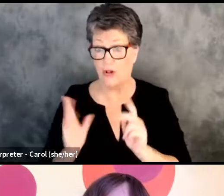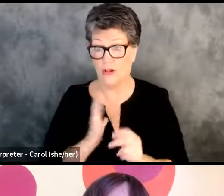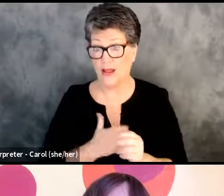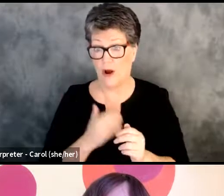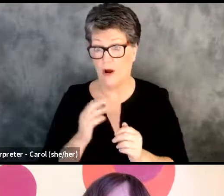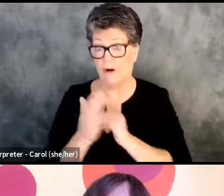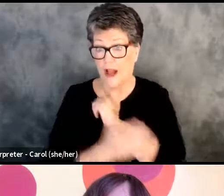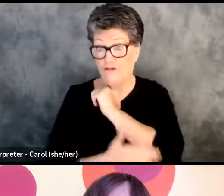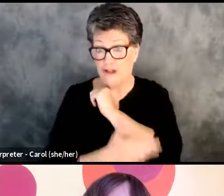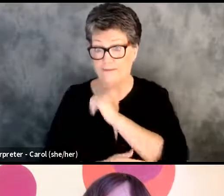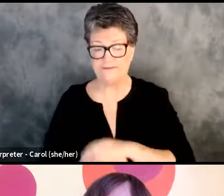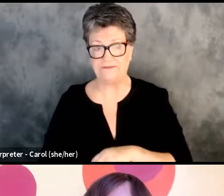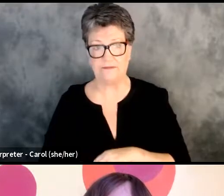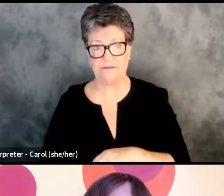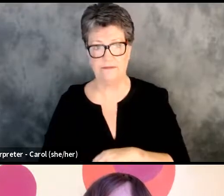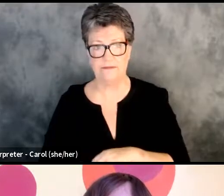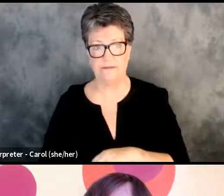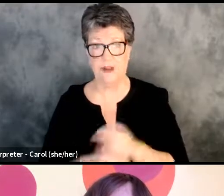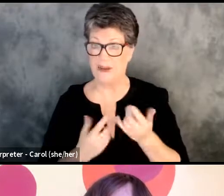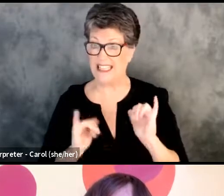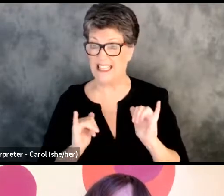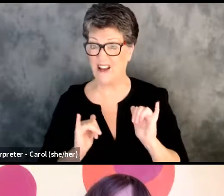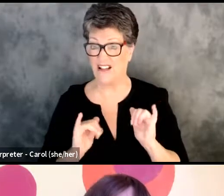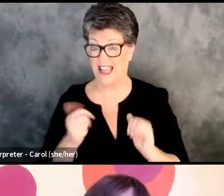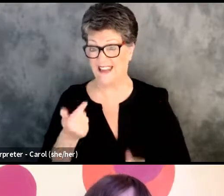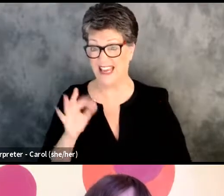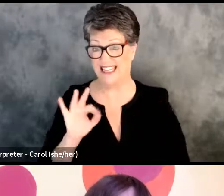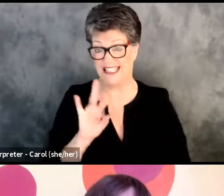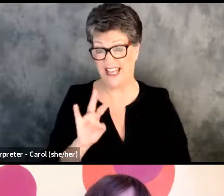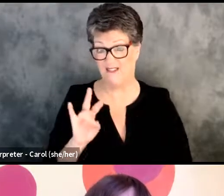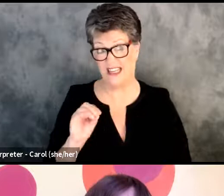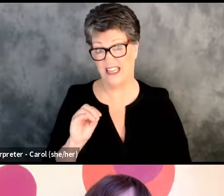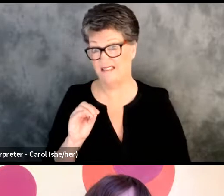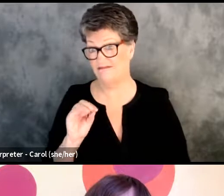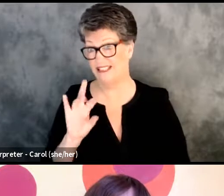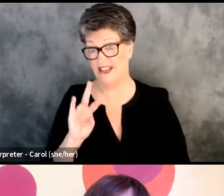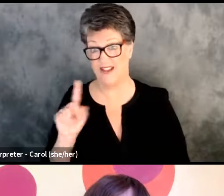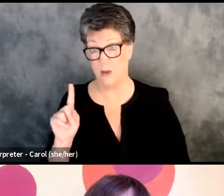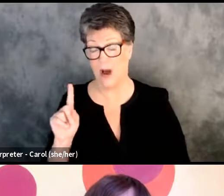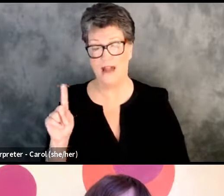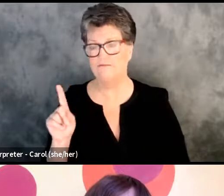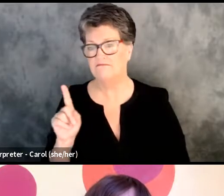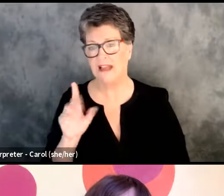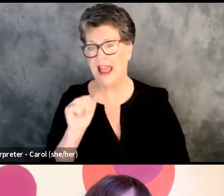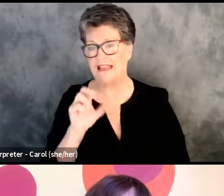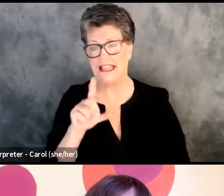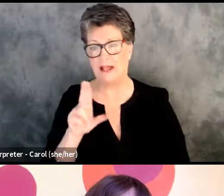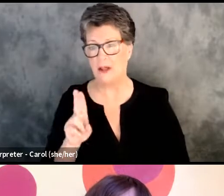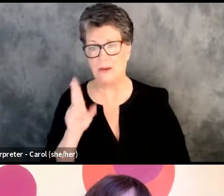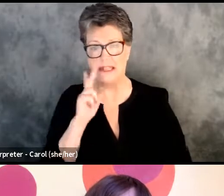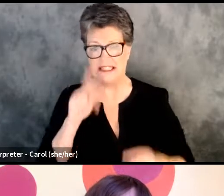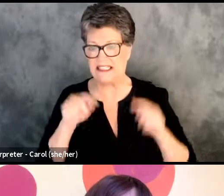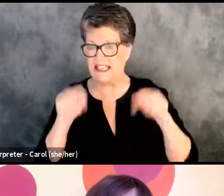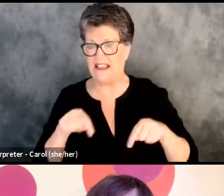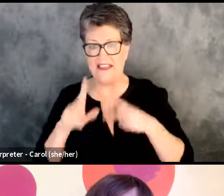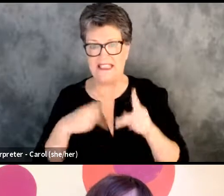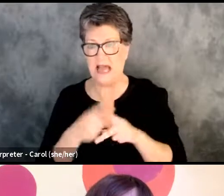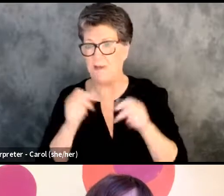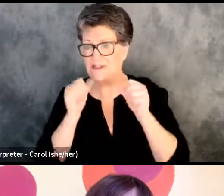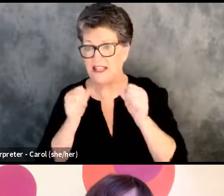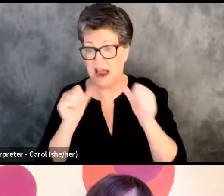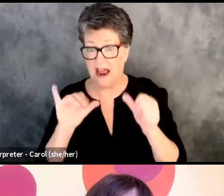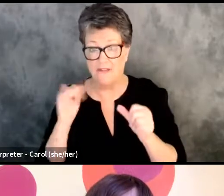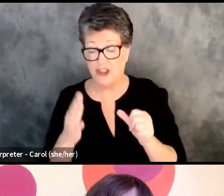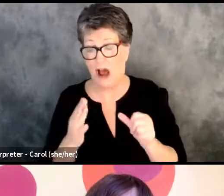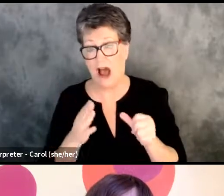country. And yet at that point in 1970, 71, they did not see this form of denial of a job